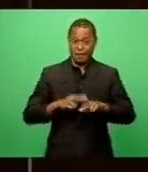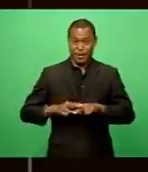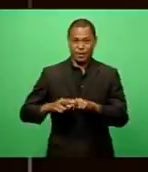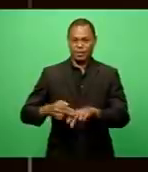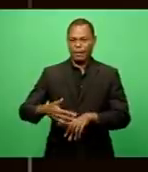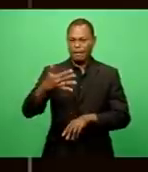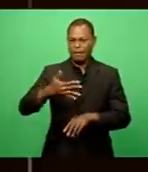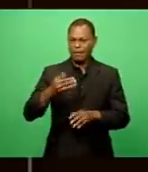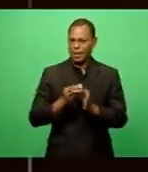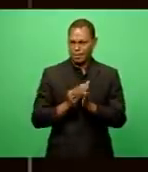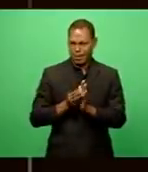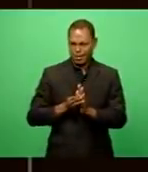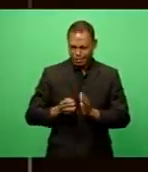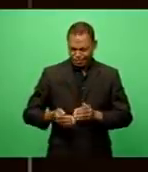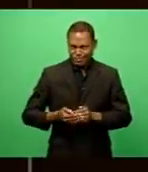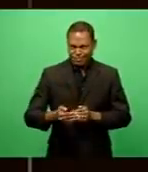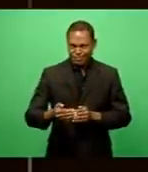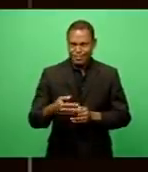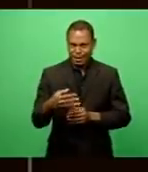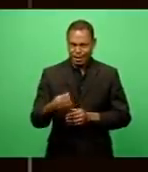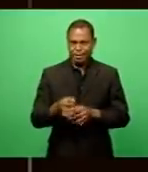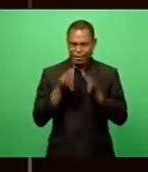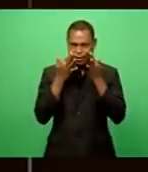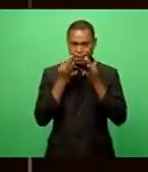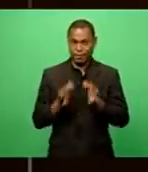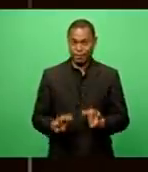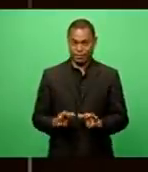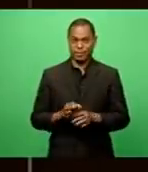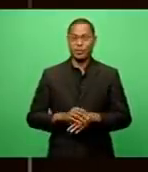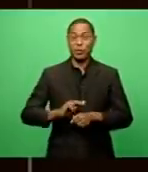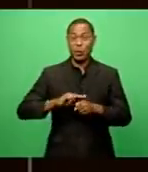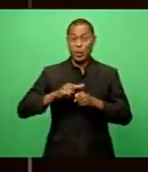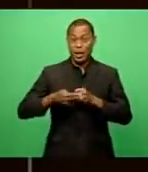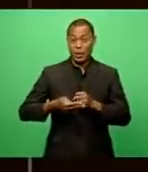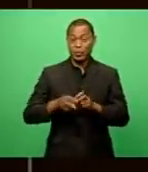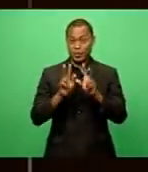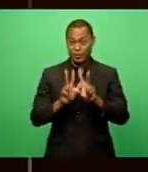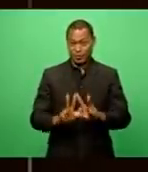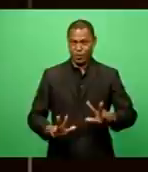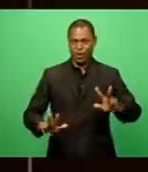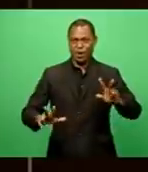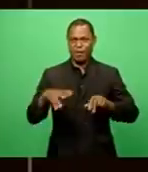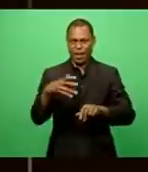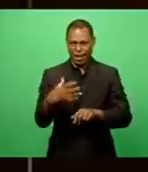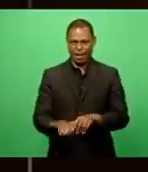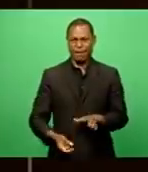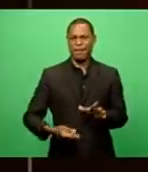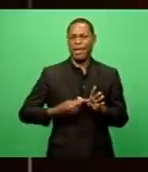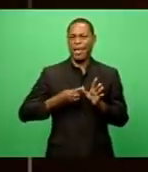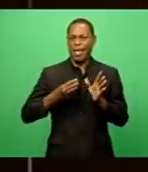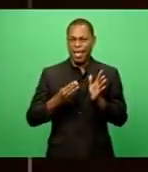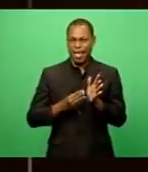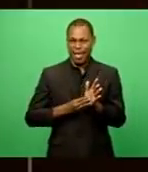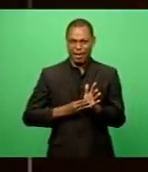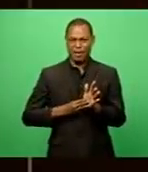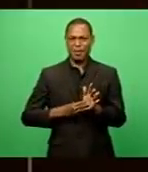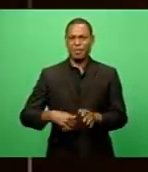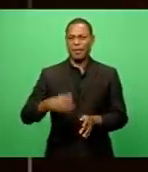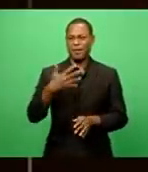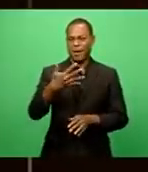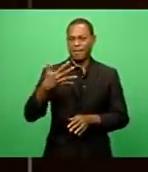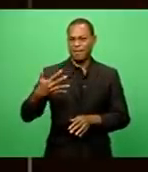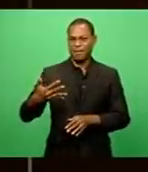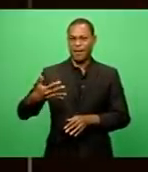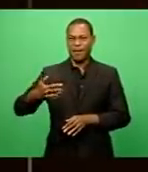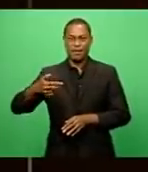in about 15 minutes from now. FBC's radio news coverage in Vanua Levu is available on our AM frequency